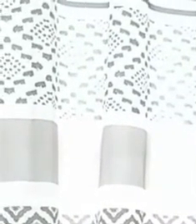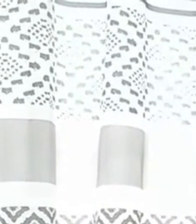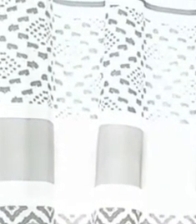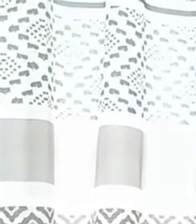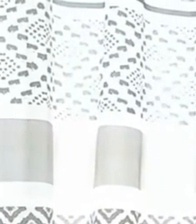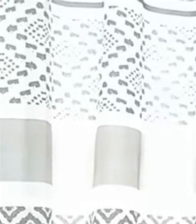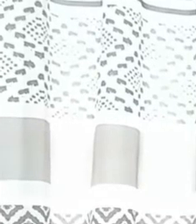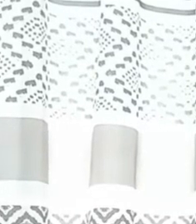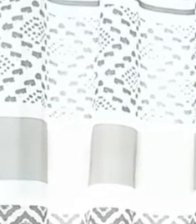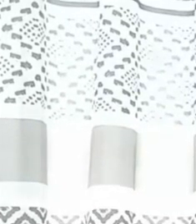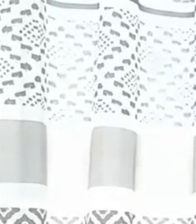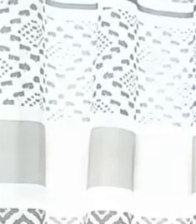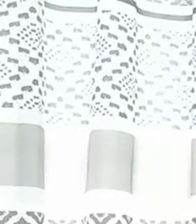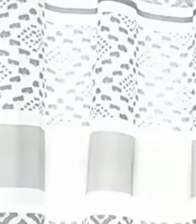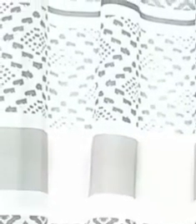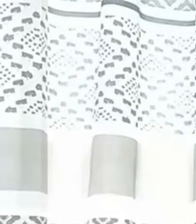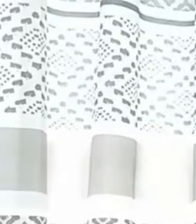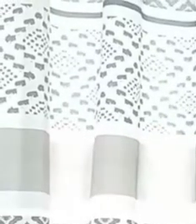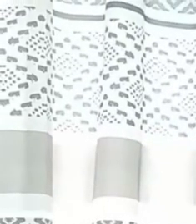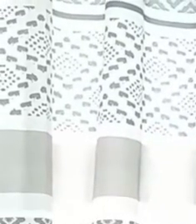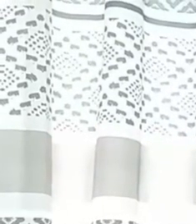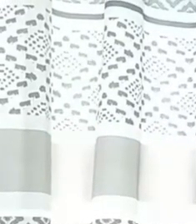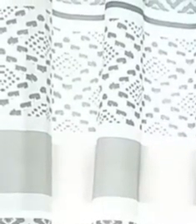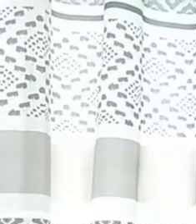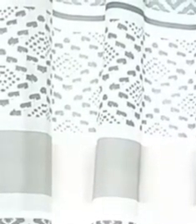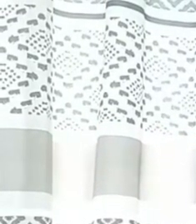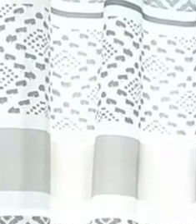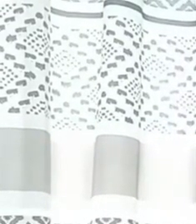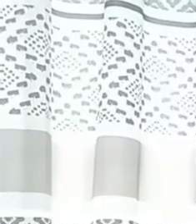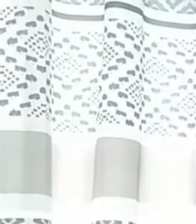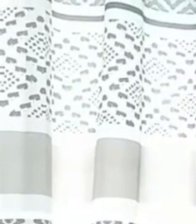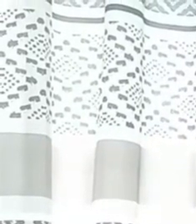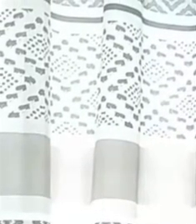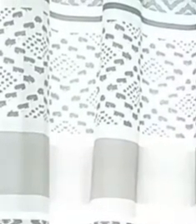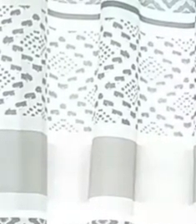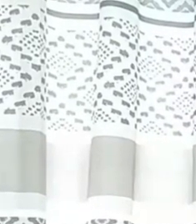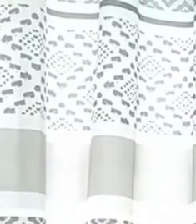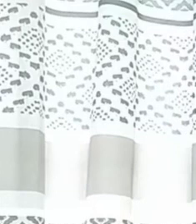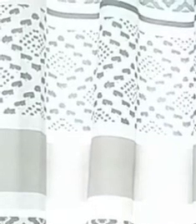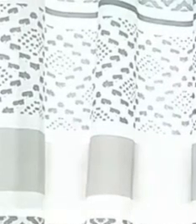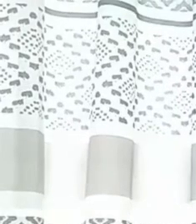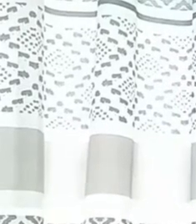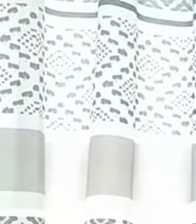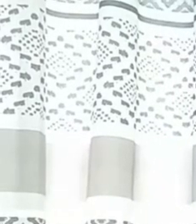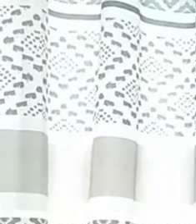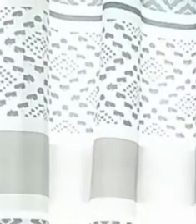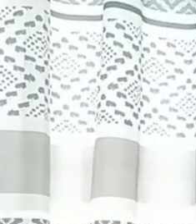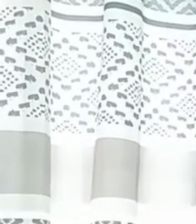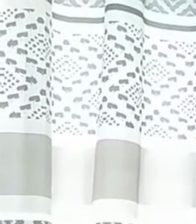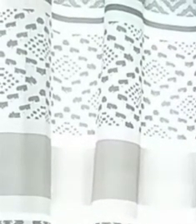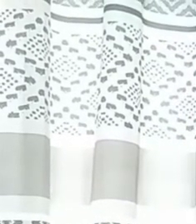enough work? For a week, I feel it's enough. That's why it's for a week.